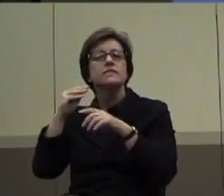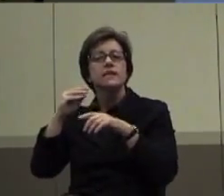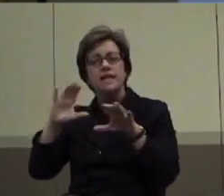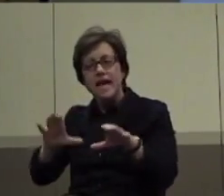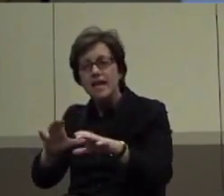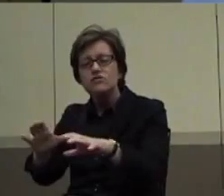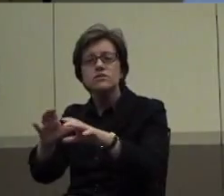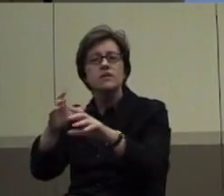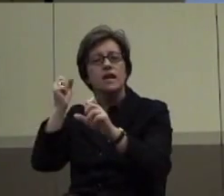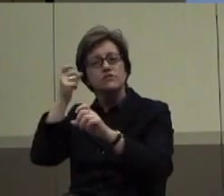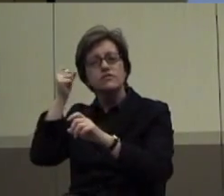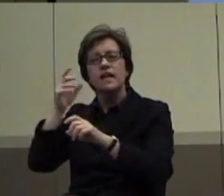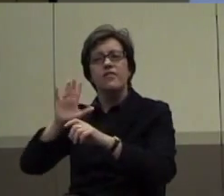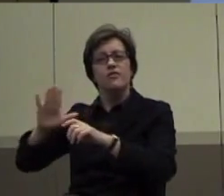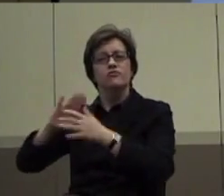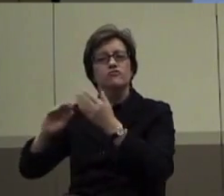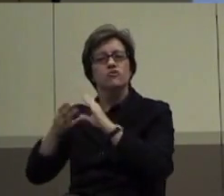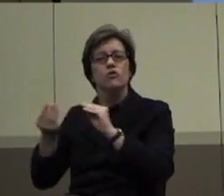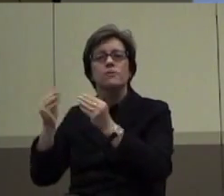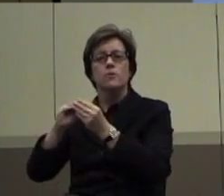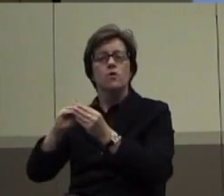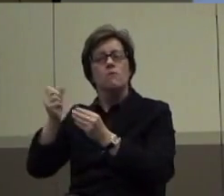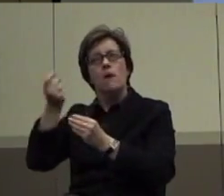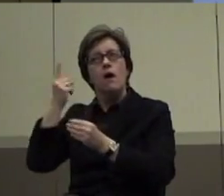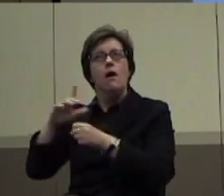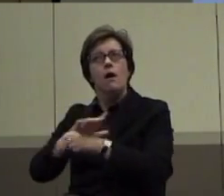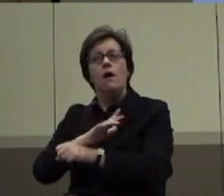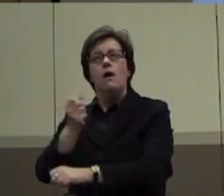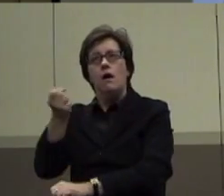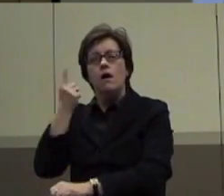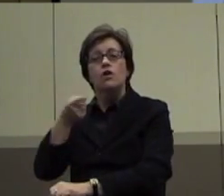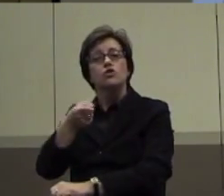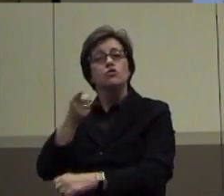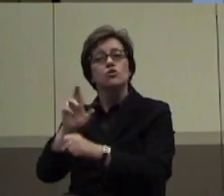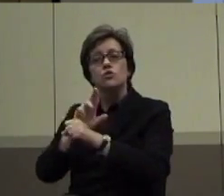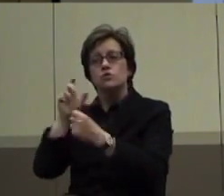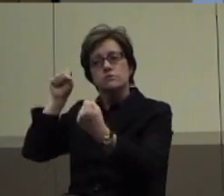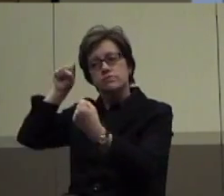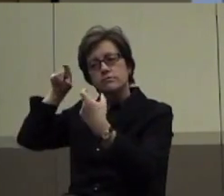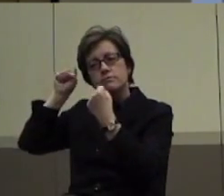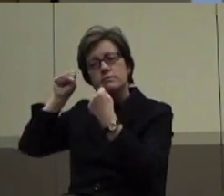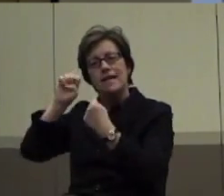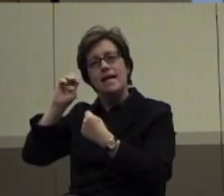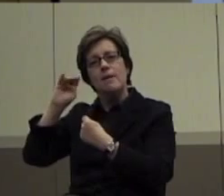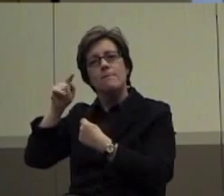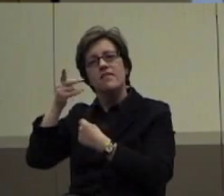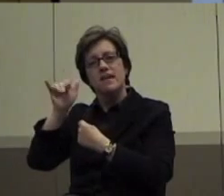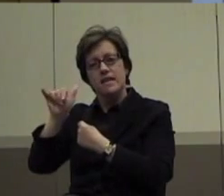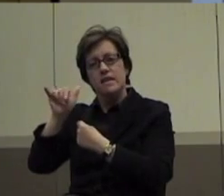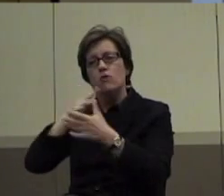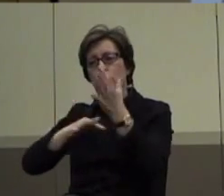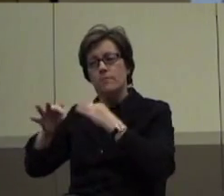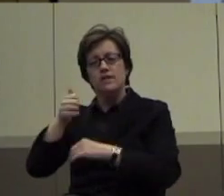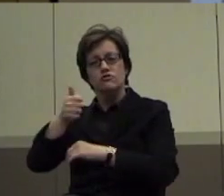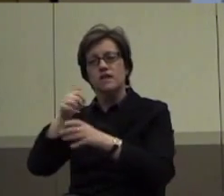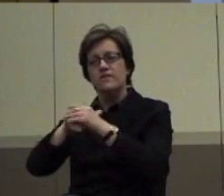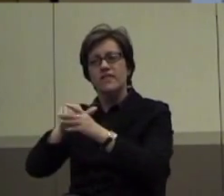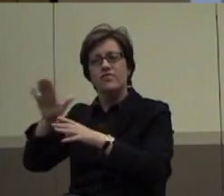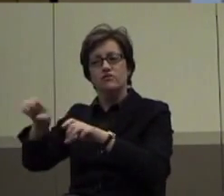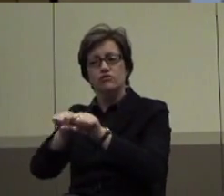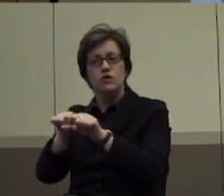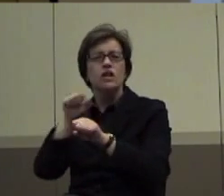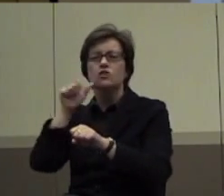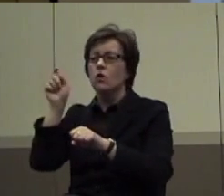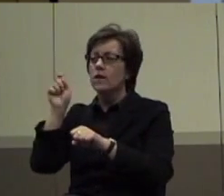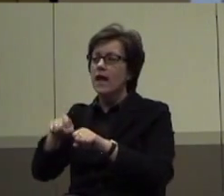more fully. So you're going to use empathy. Now, empathy, again, is being able to place yourself in their shoes. Doesn't mean you have to necessarily